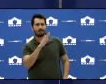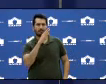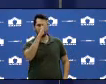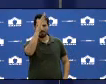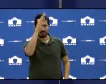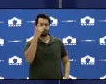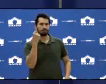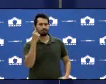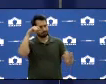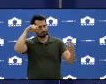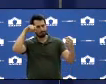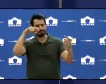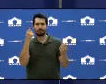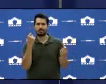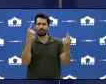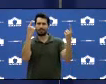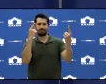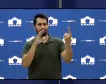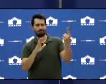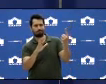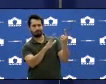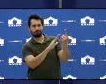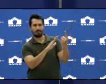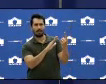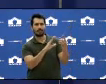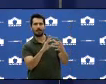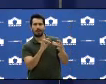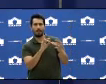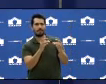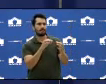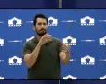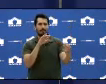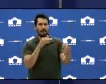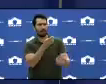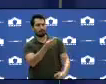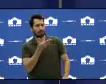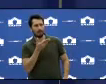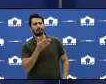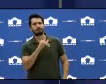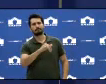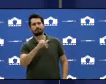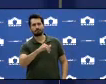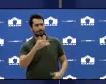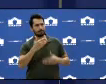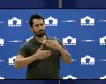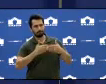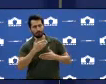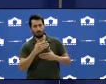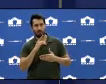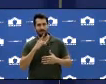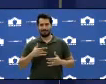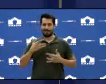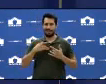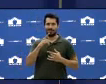through, and really understands and listens to them. Yeah, I'm very excited for you to meet him